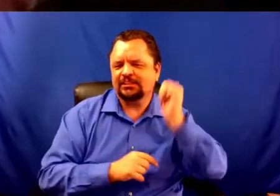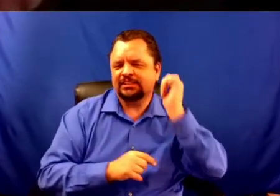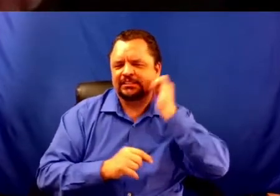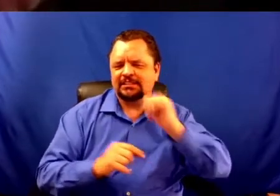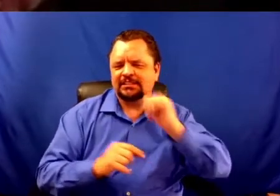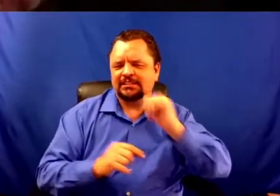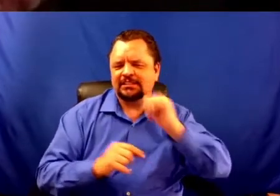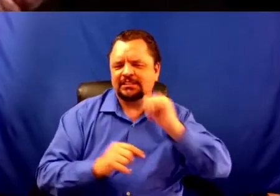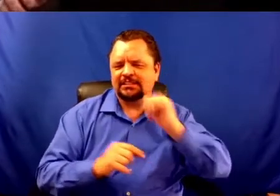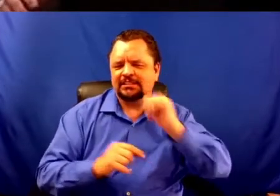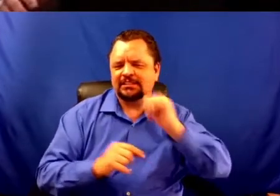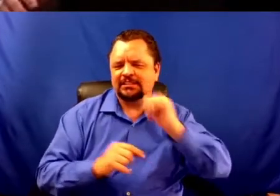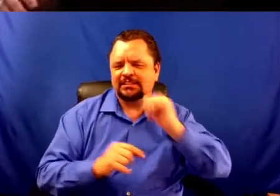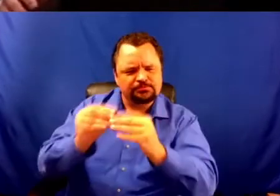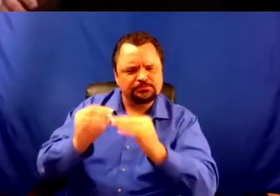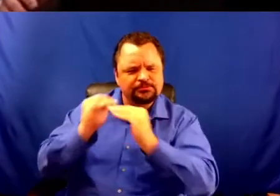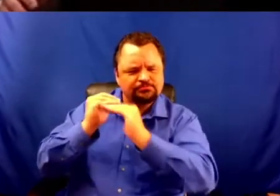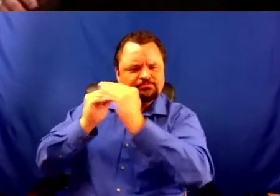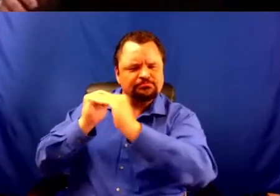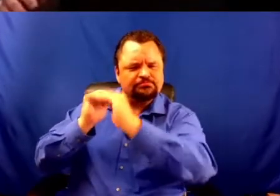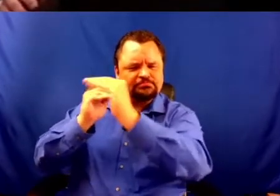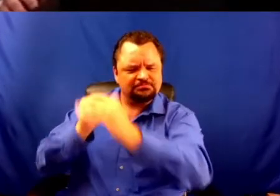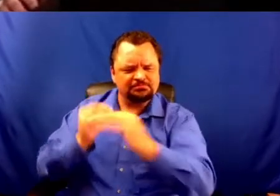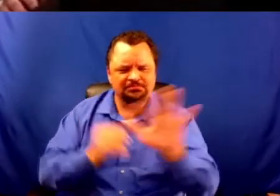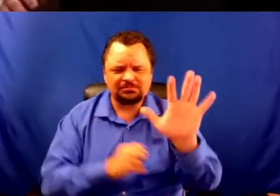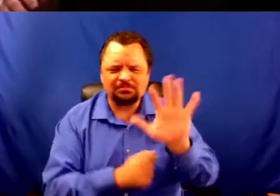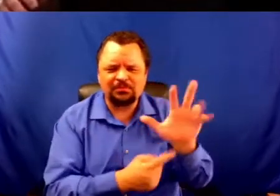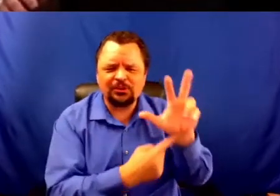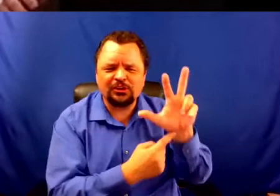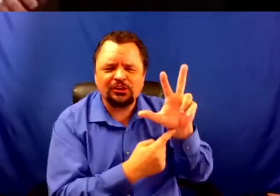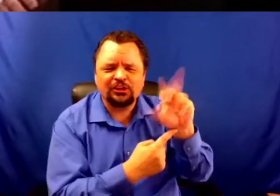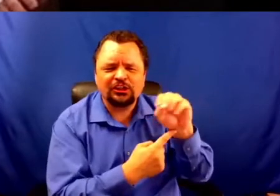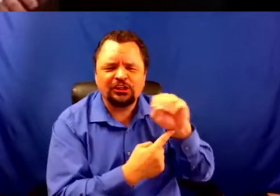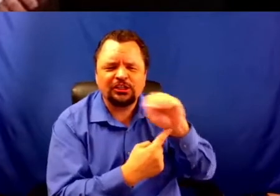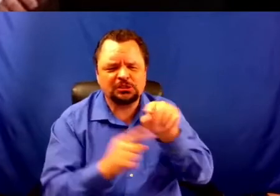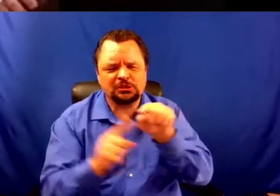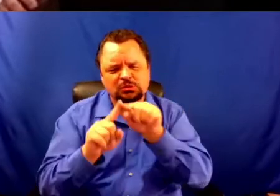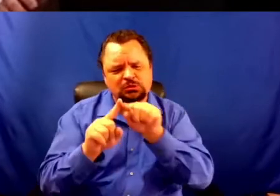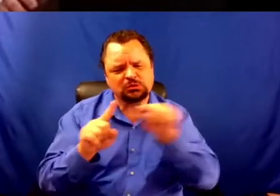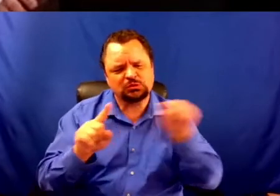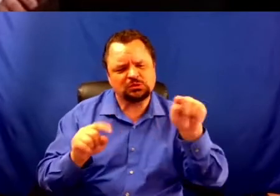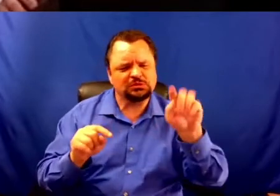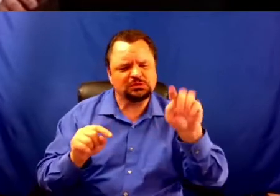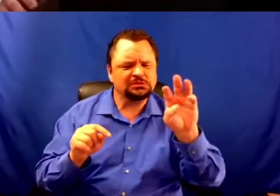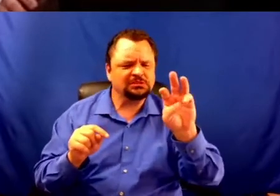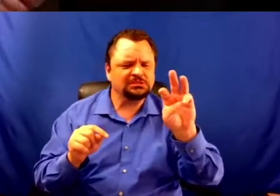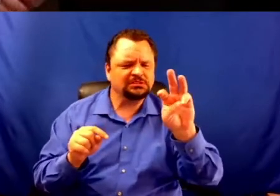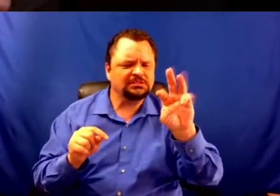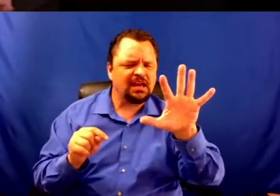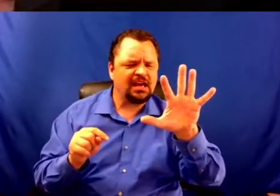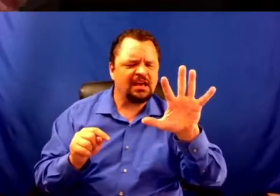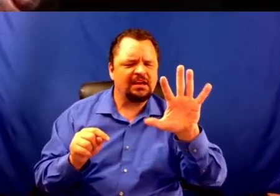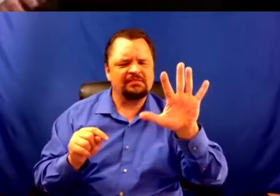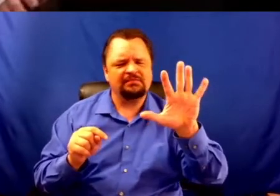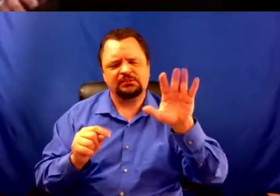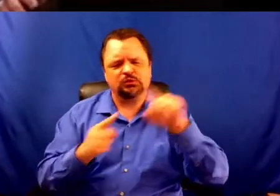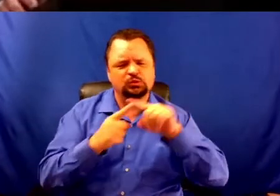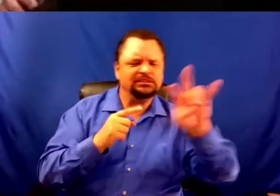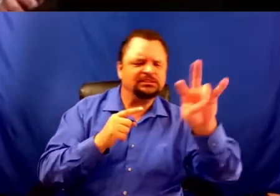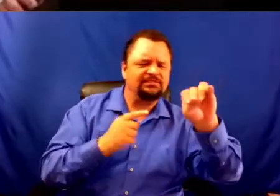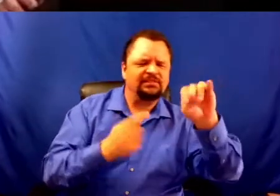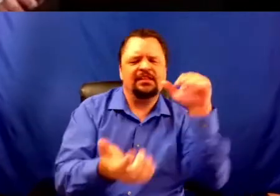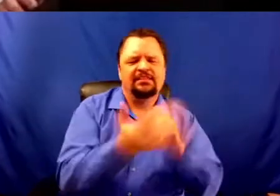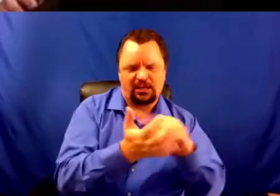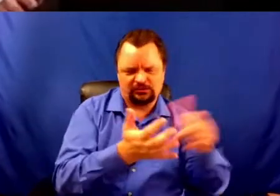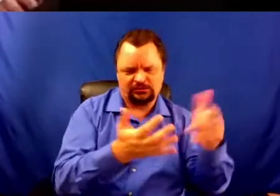followed that spike. So about 10 to 30% of the around 65 to 70,000 5 to 11-year-olds in our county here will